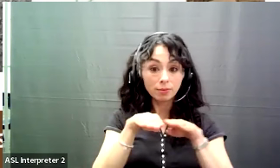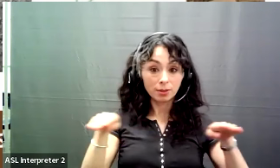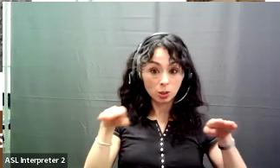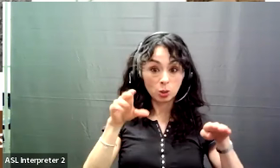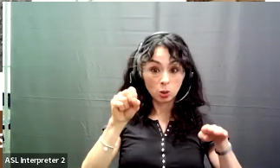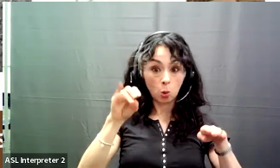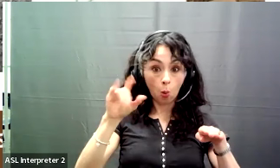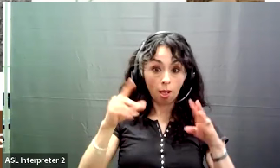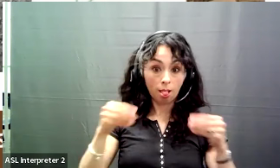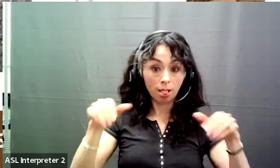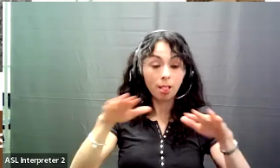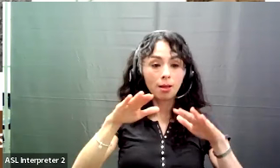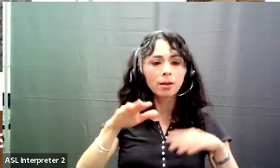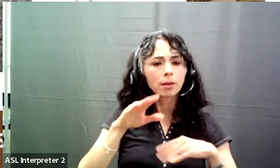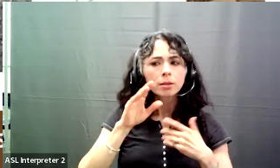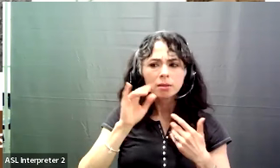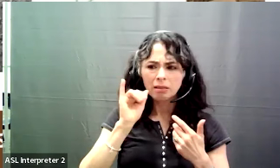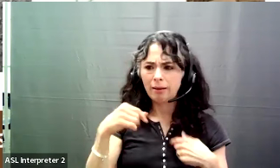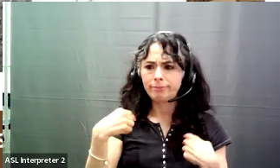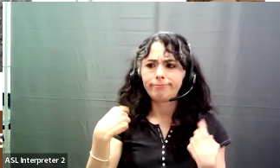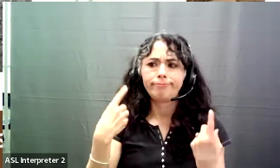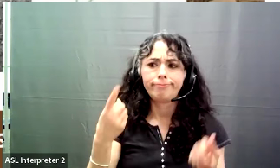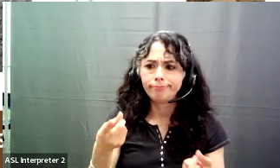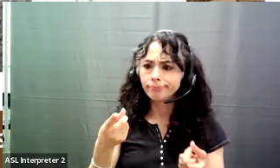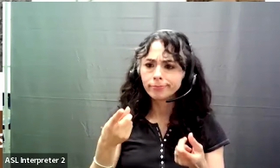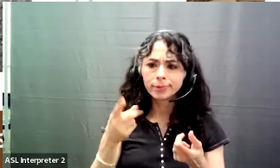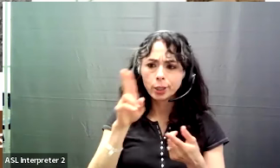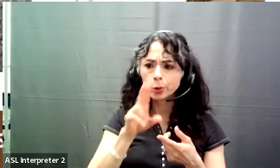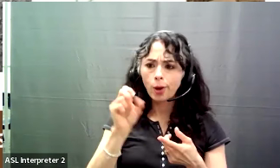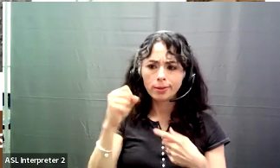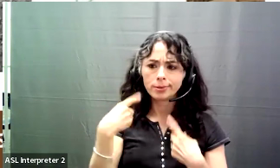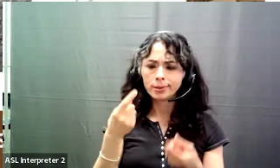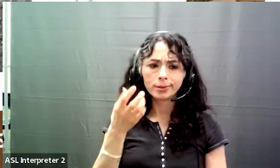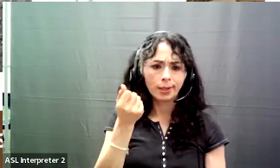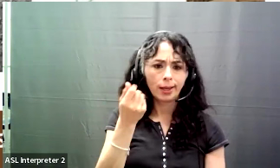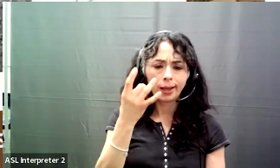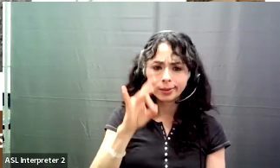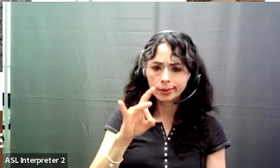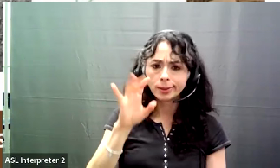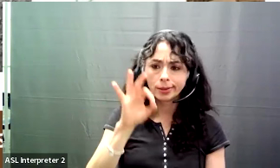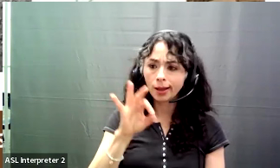guided the land use in the US and territories